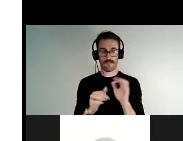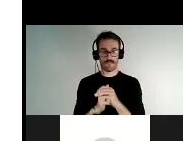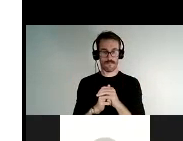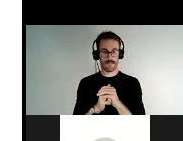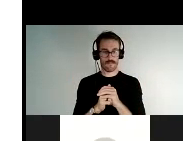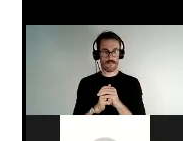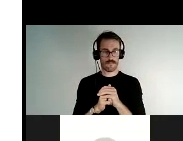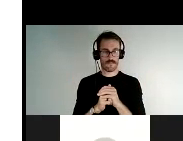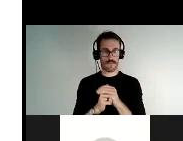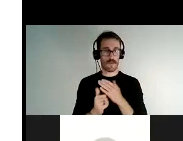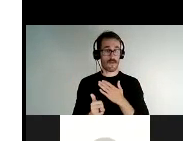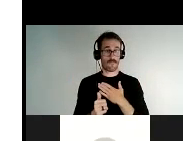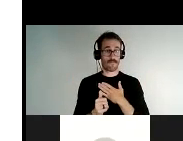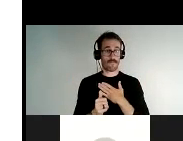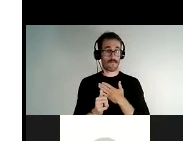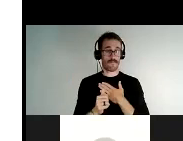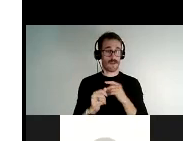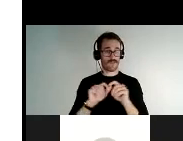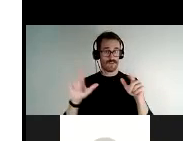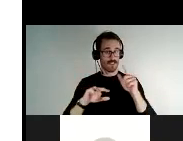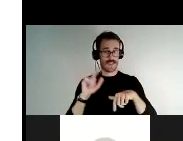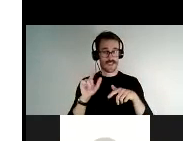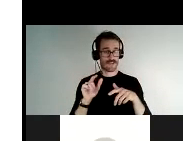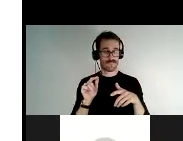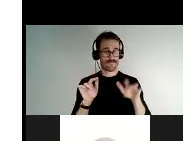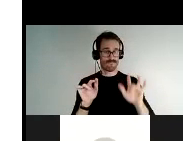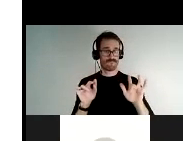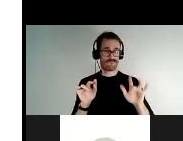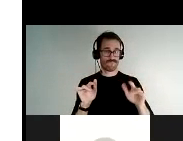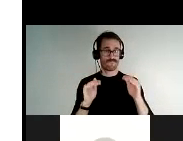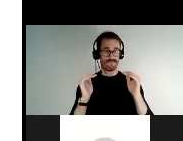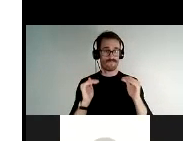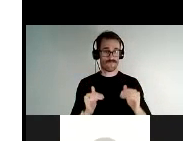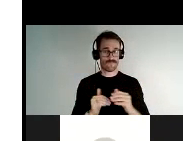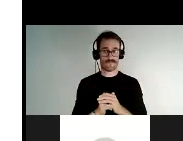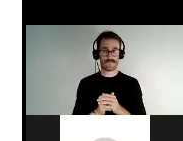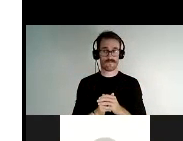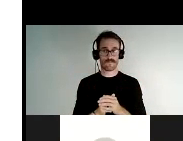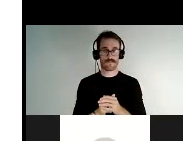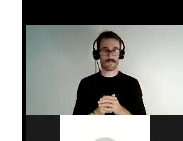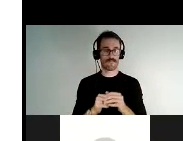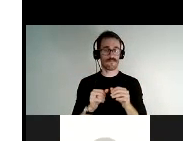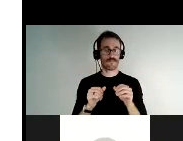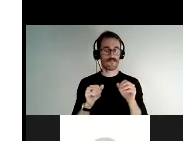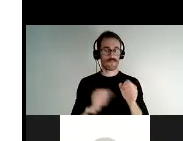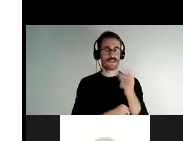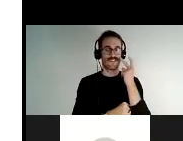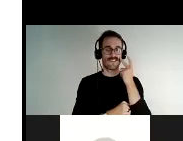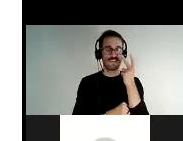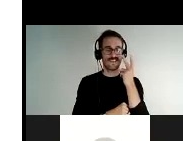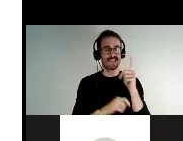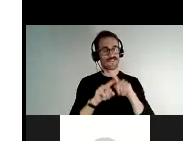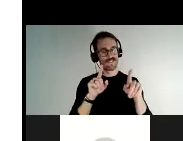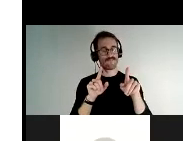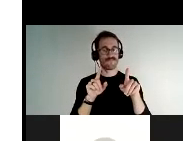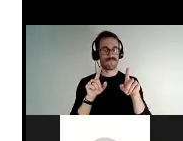Okay, my screen is not moving forward, but that's okay. So you can see the systemic barriers